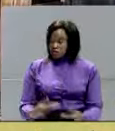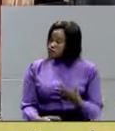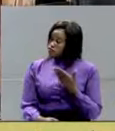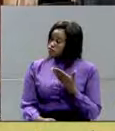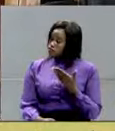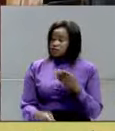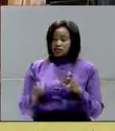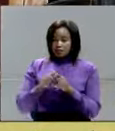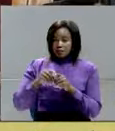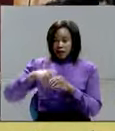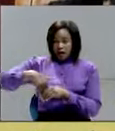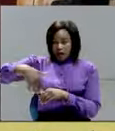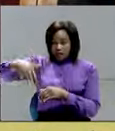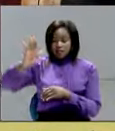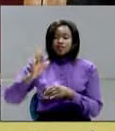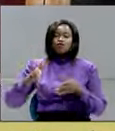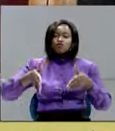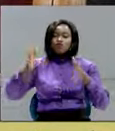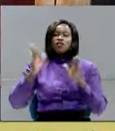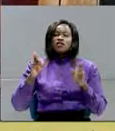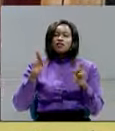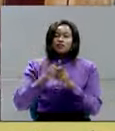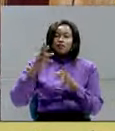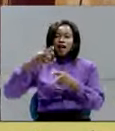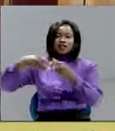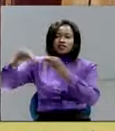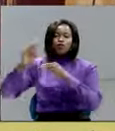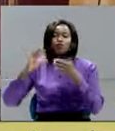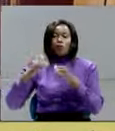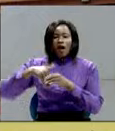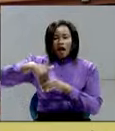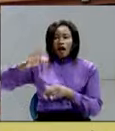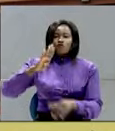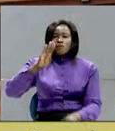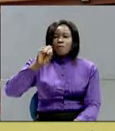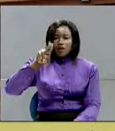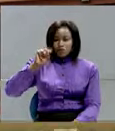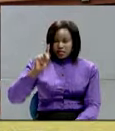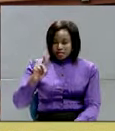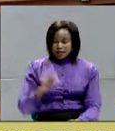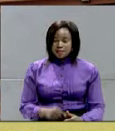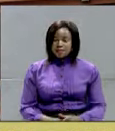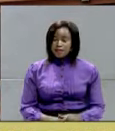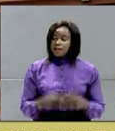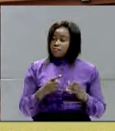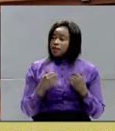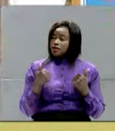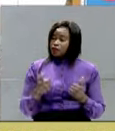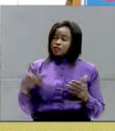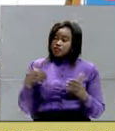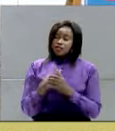call exit road, export road, or outbound in simple language. Although the OSBP has been operational